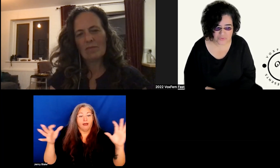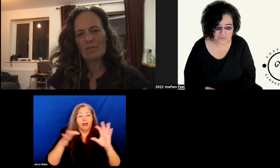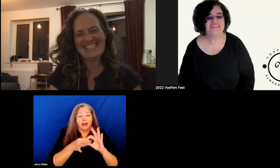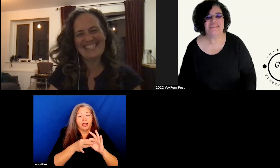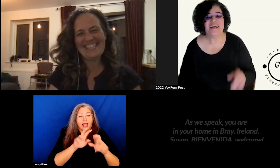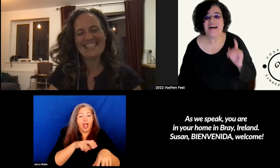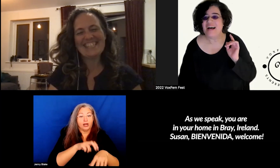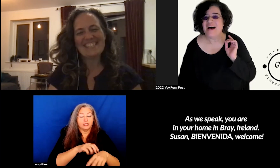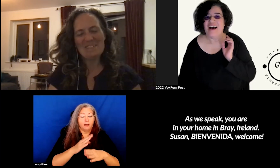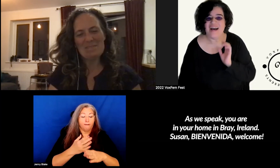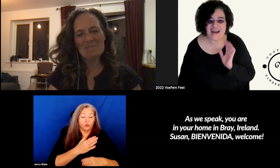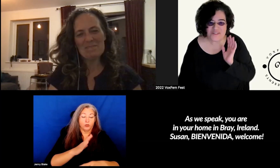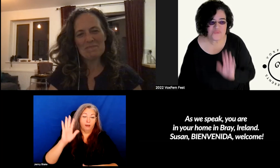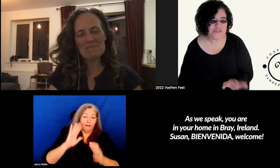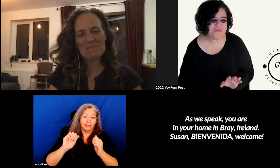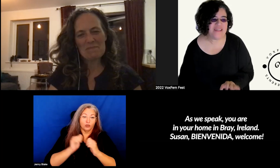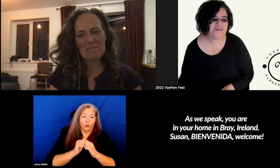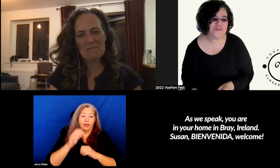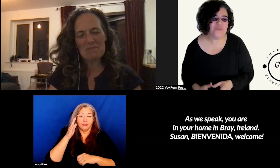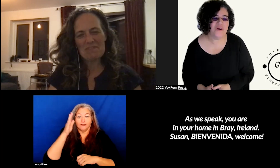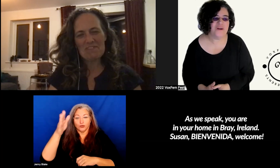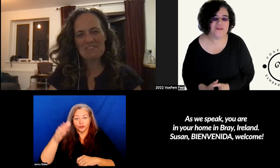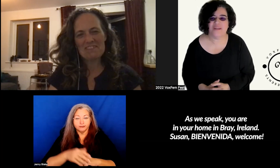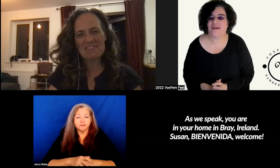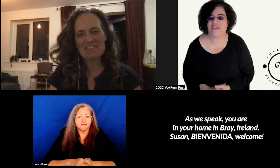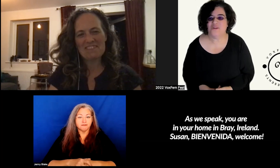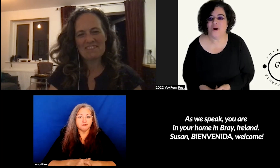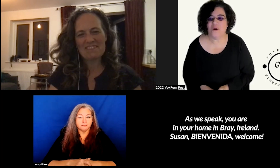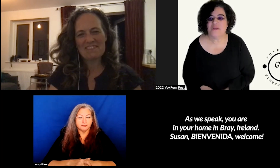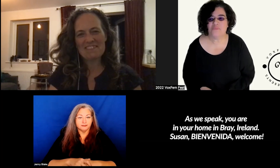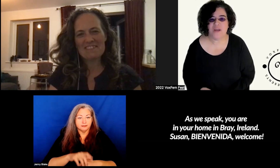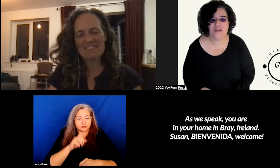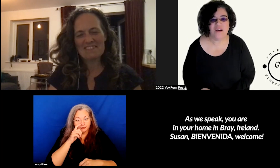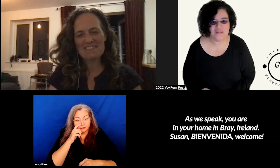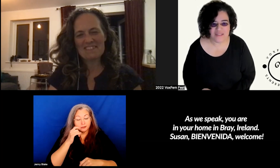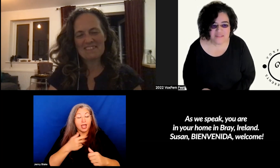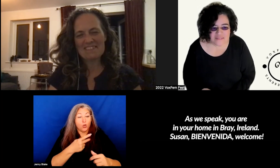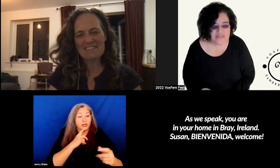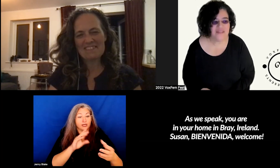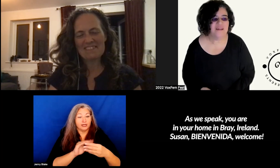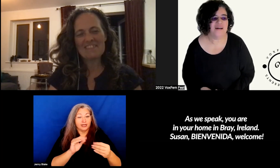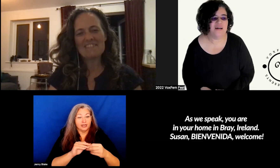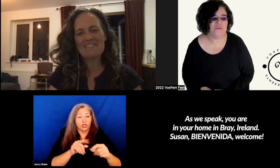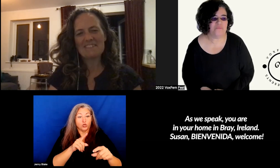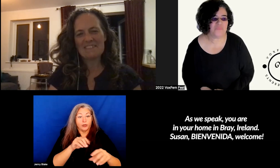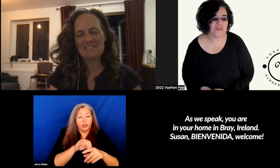future. As we speak, you are in your home in Bray, Ireland.